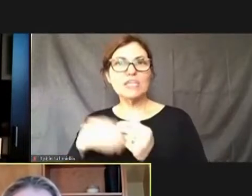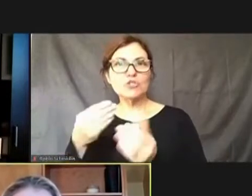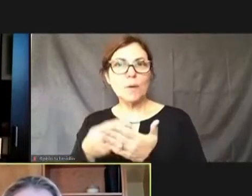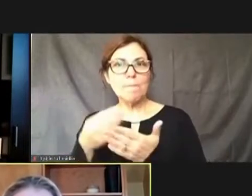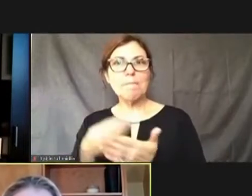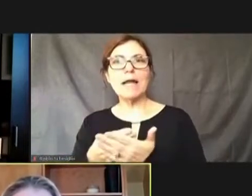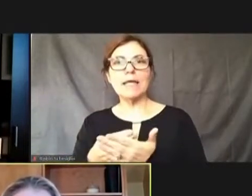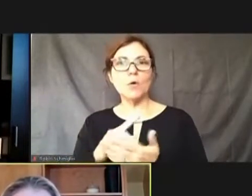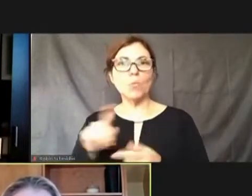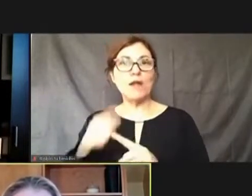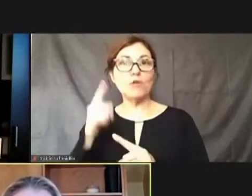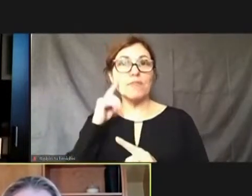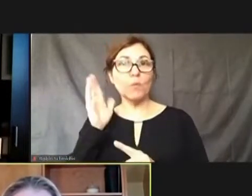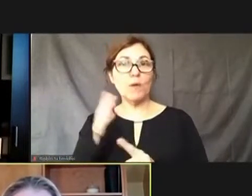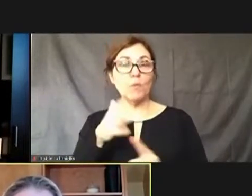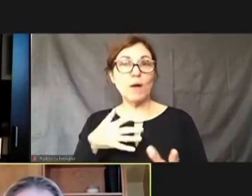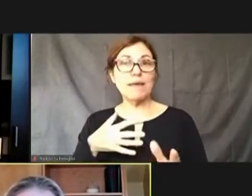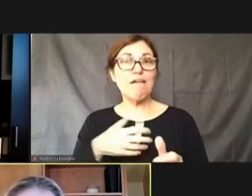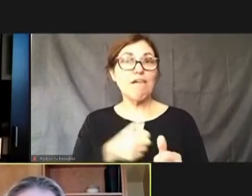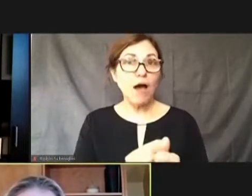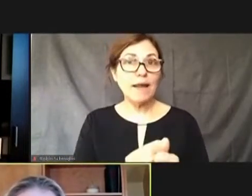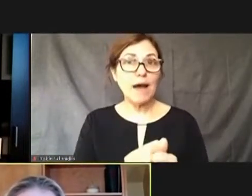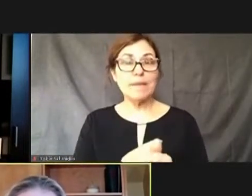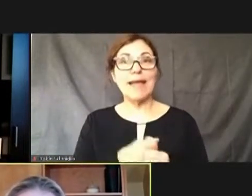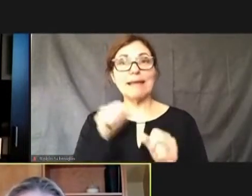looking proactively into the future?